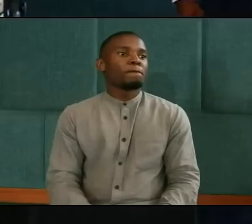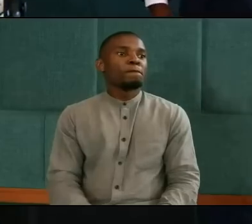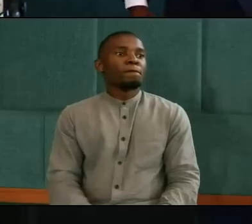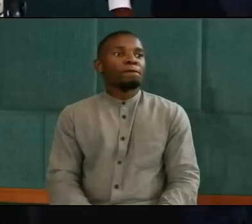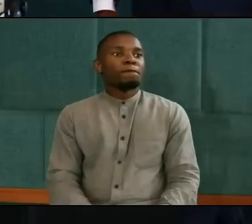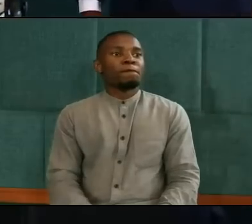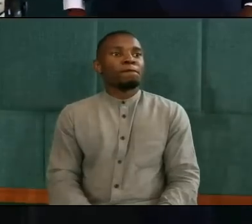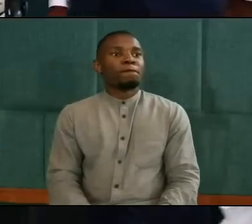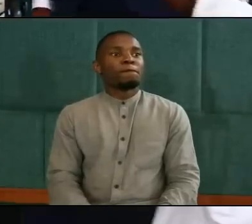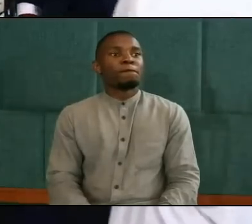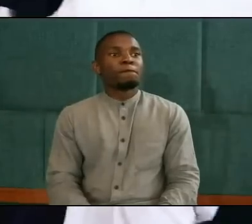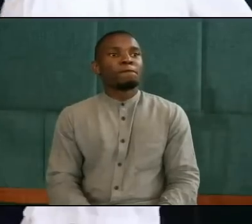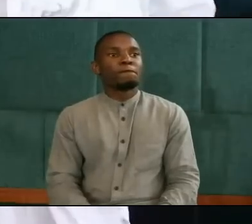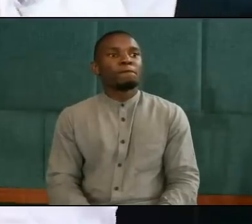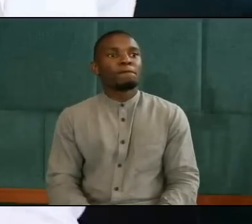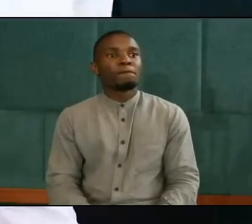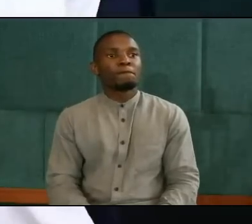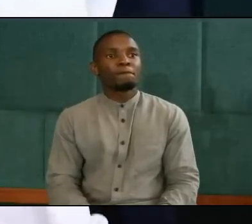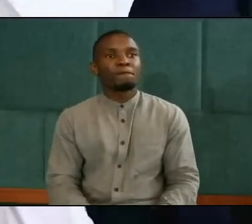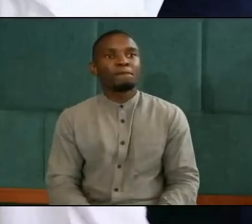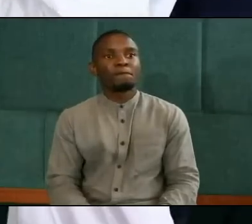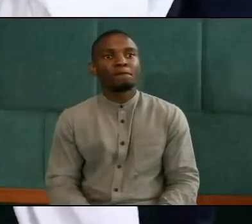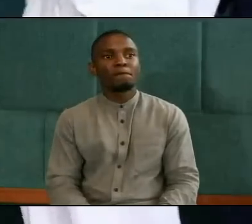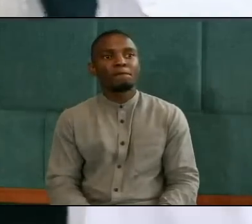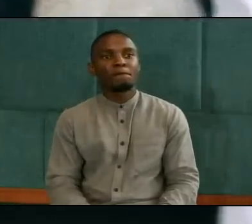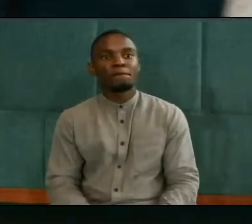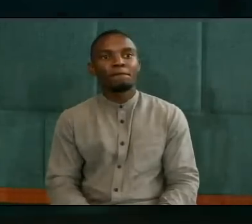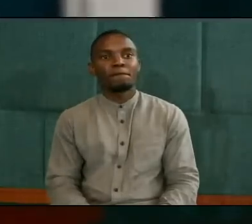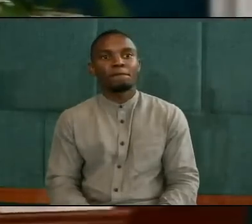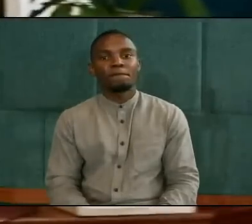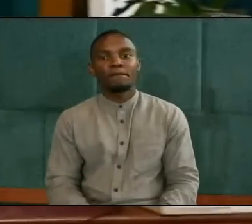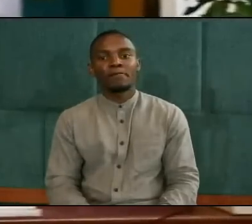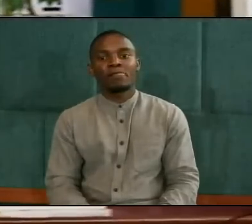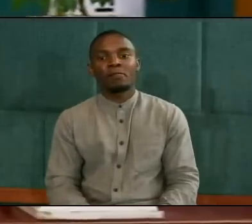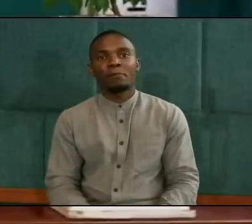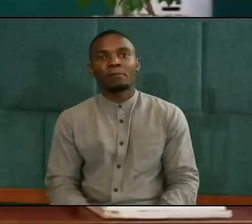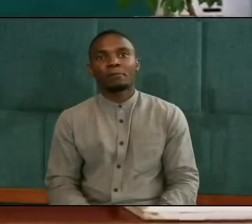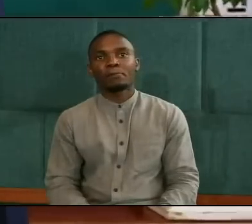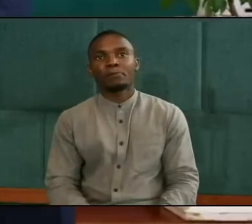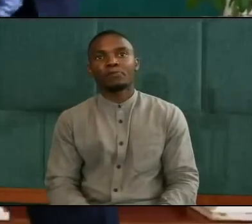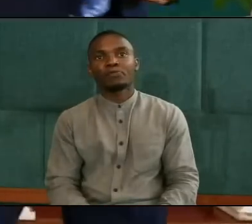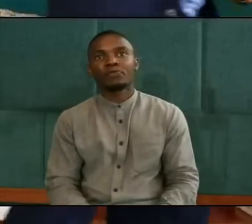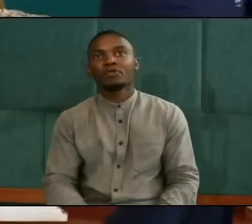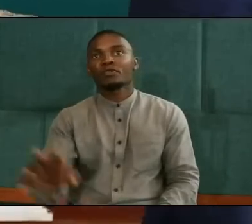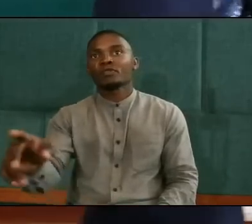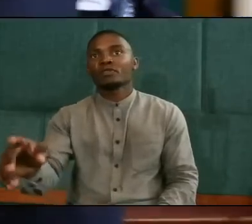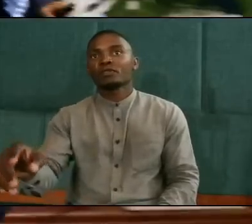me. And we that love the Lord, and let,